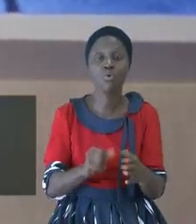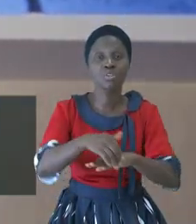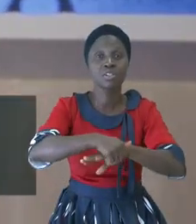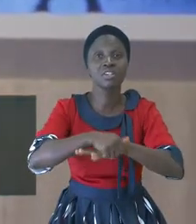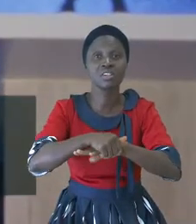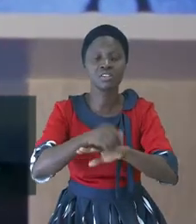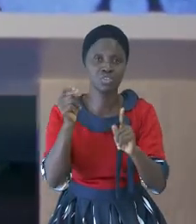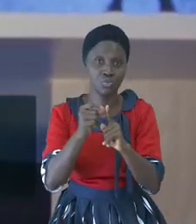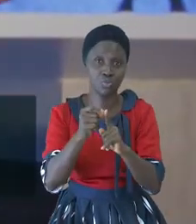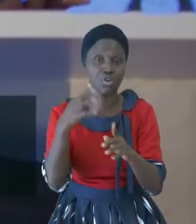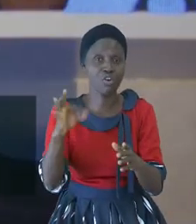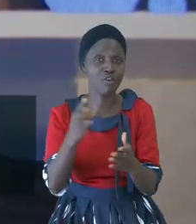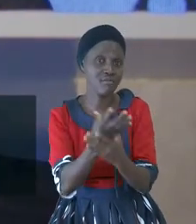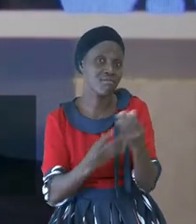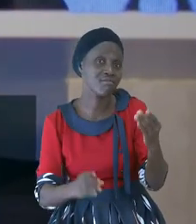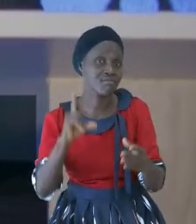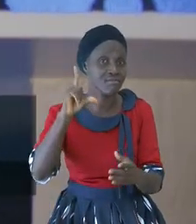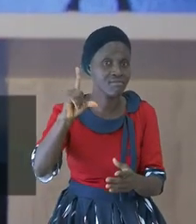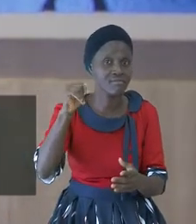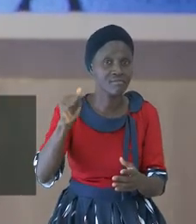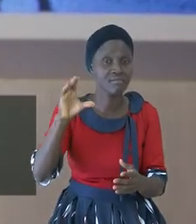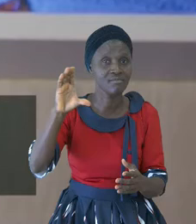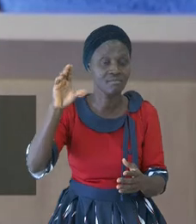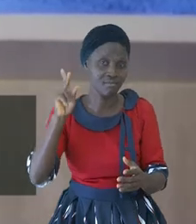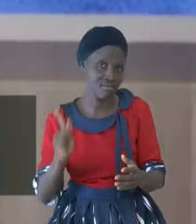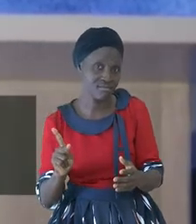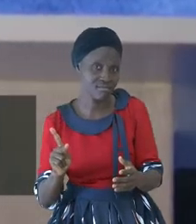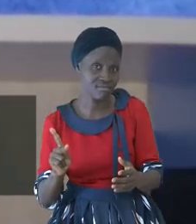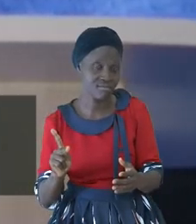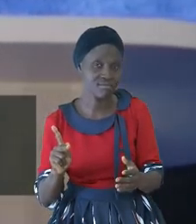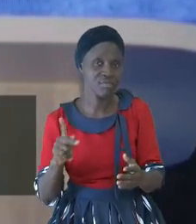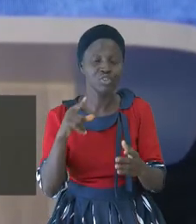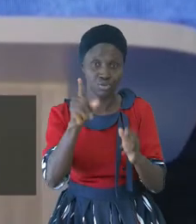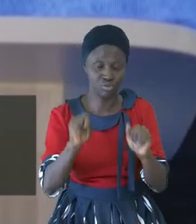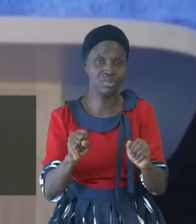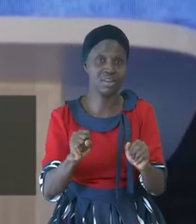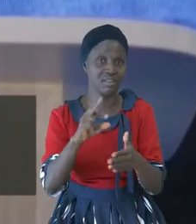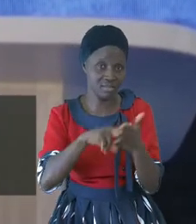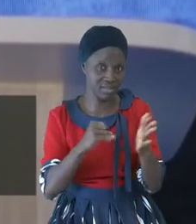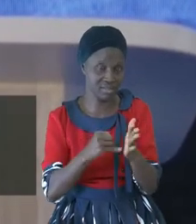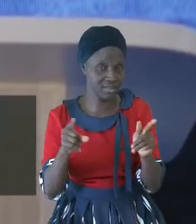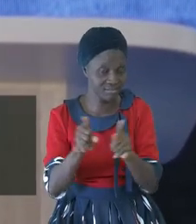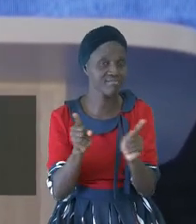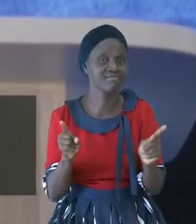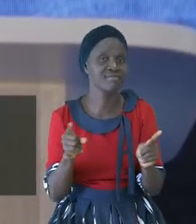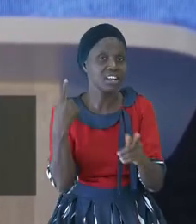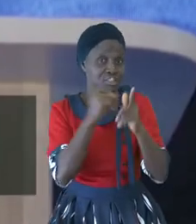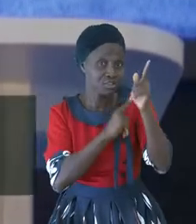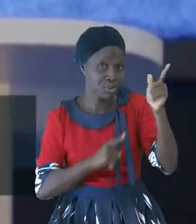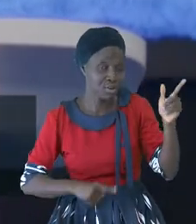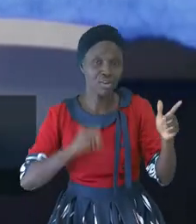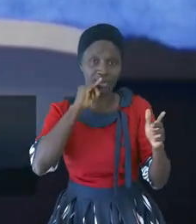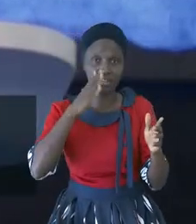for lack. So you can read it this way. The Lord is my shepherd, I shall